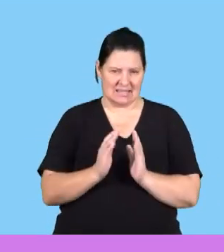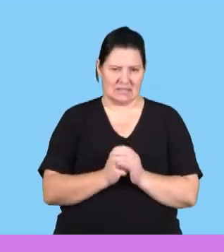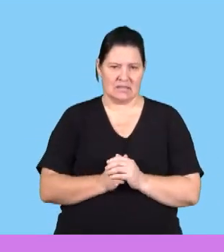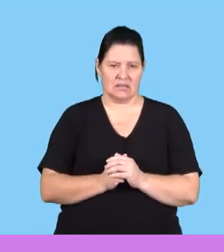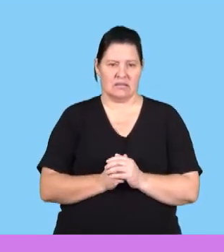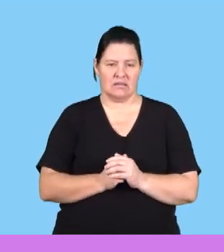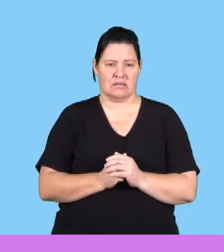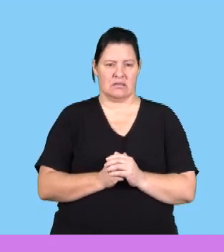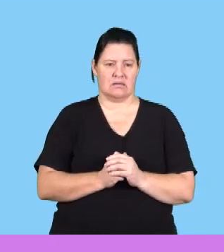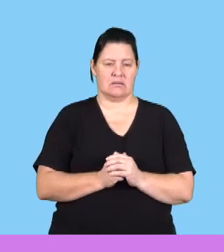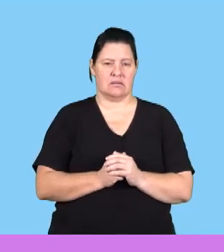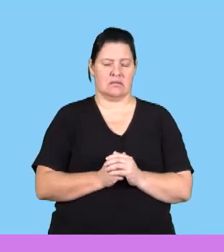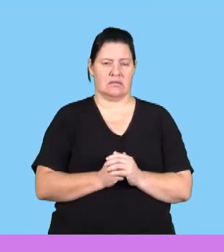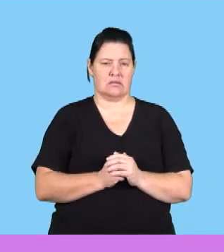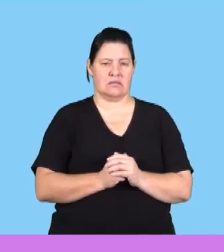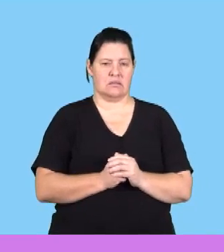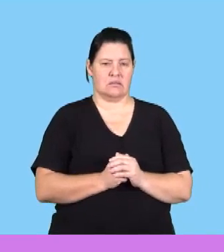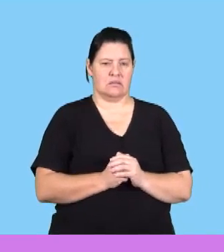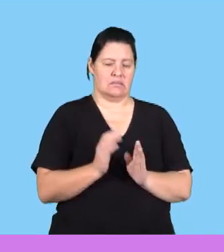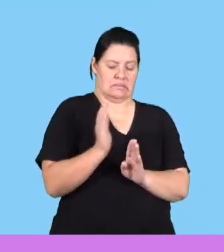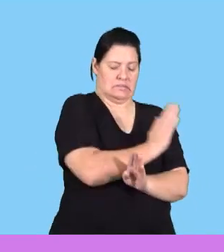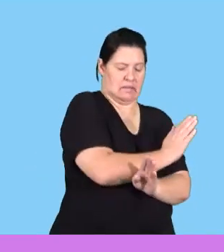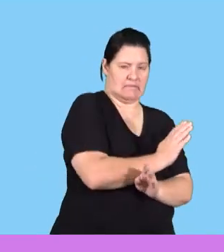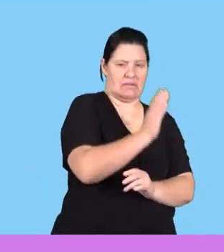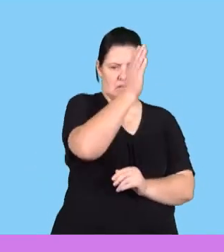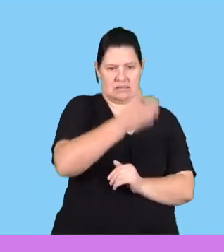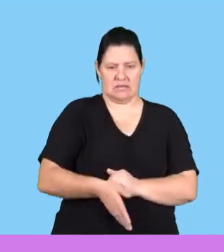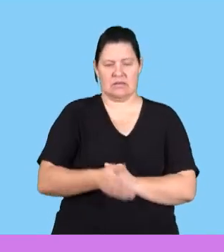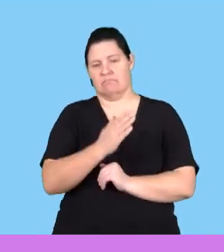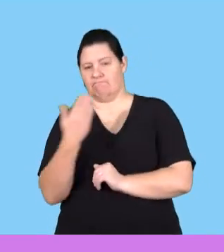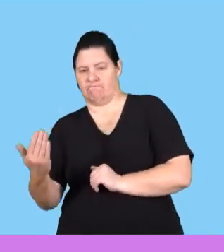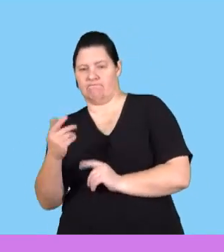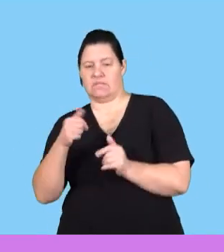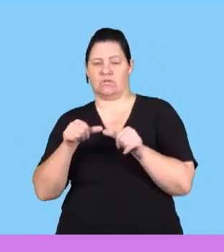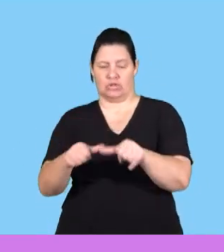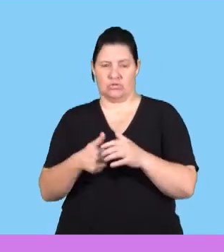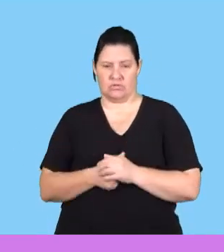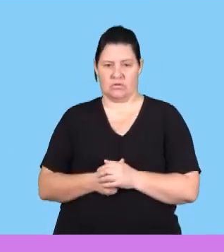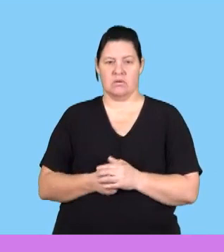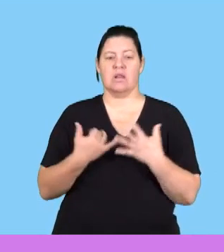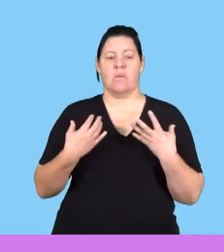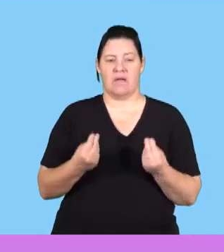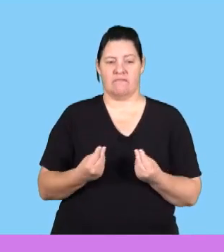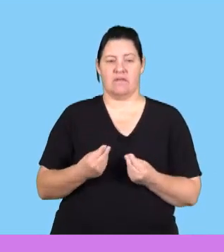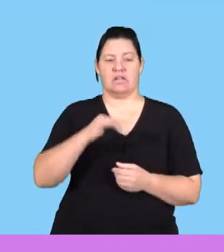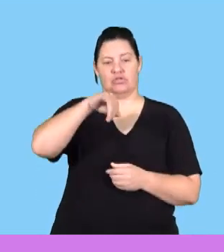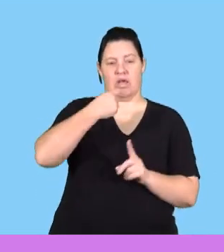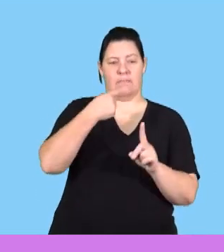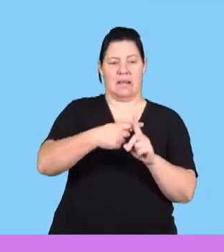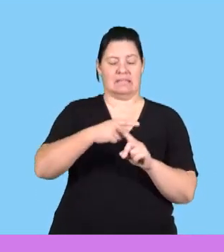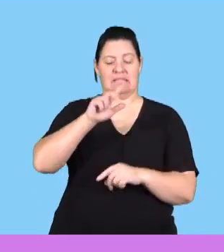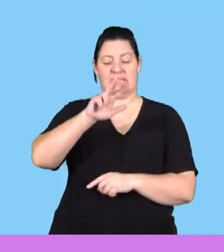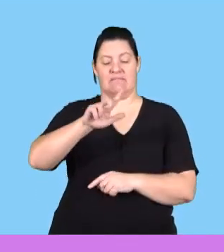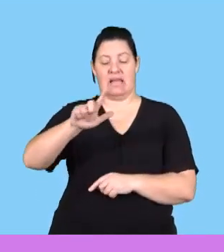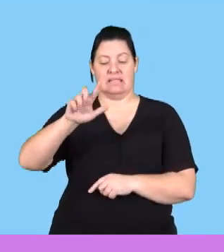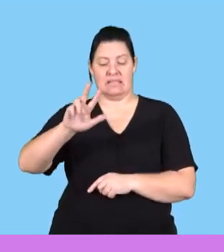can see the space is limited. Let me quickly just write this closer to this side, and I'll continue here. All right, so now I have